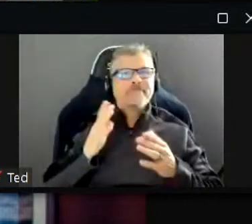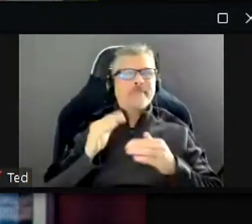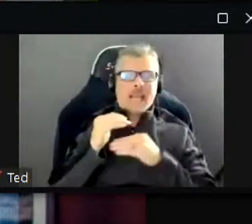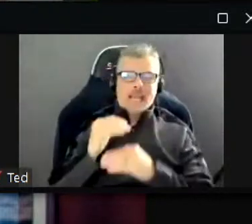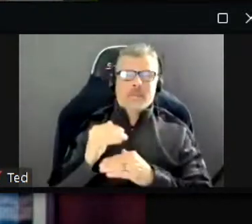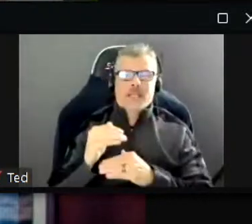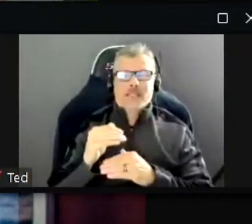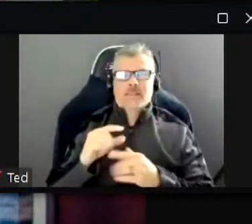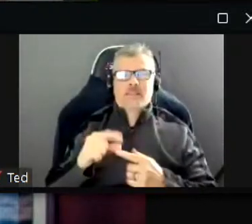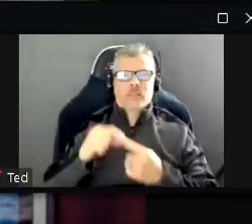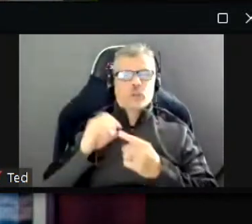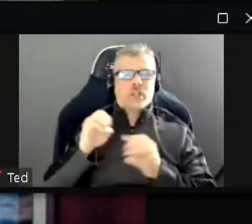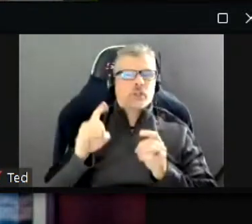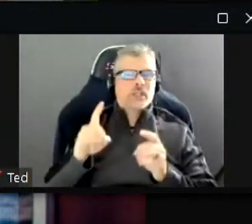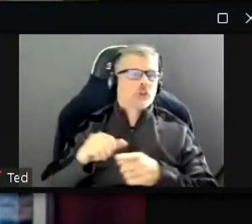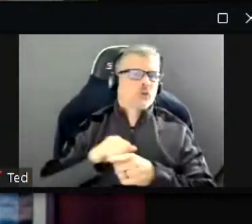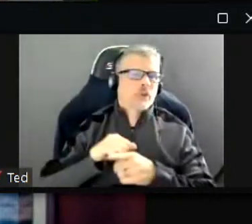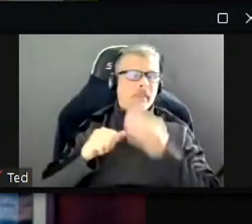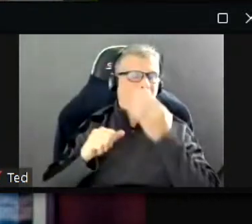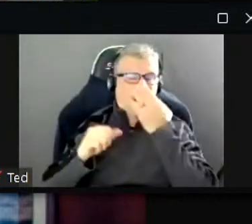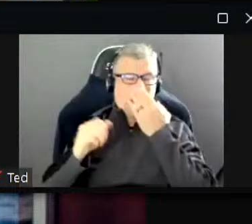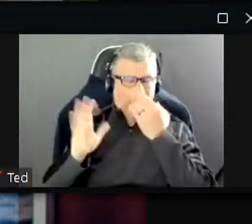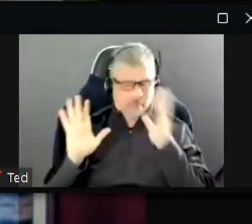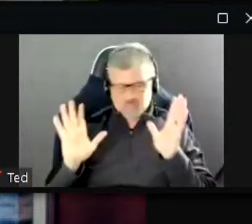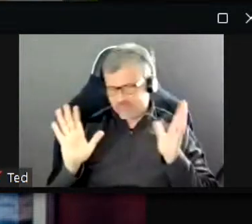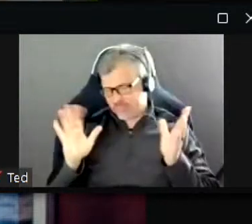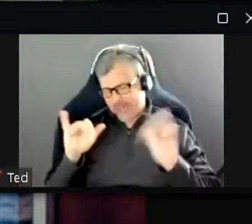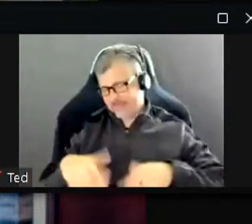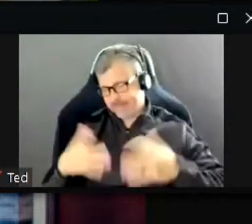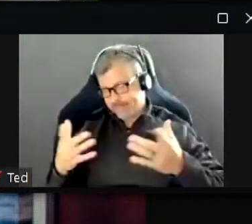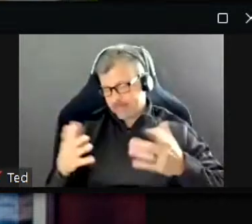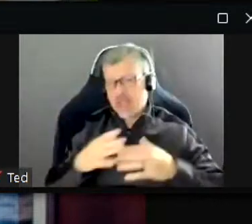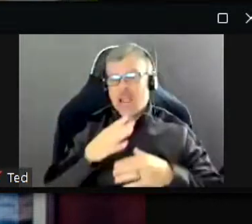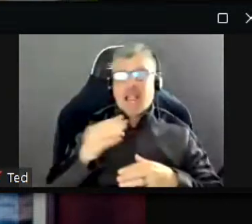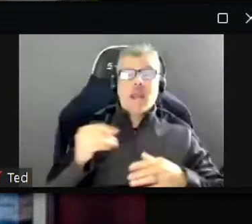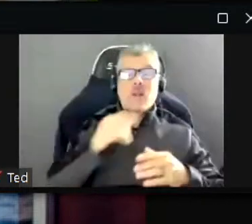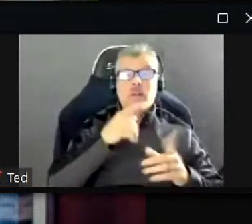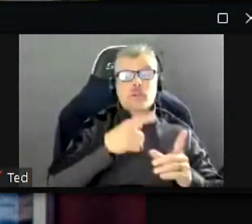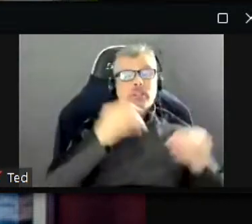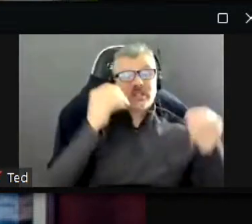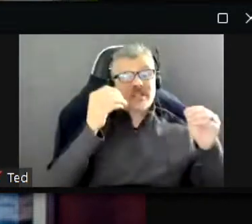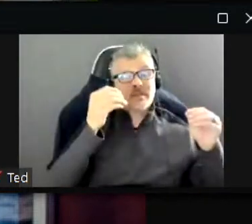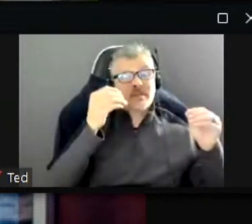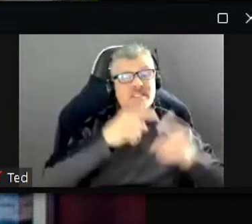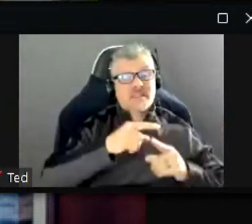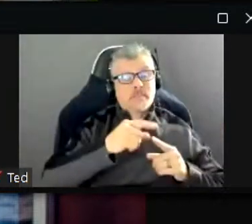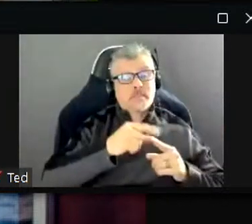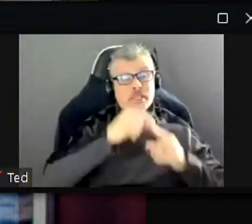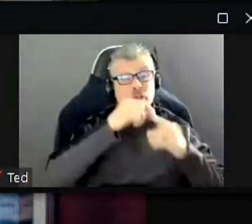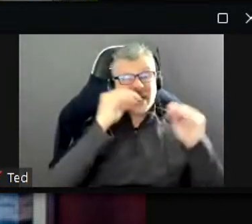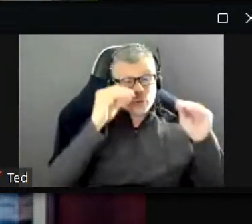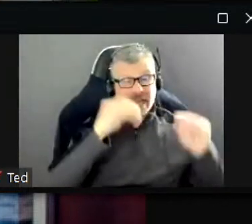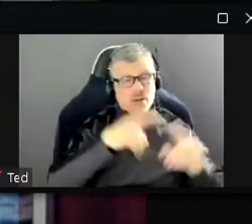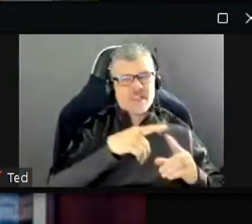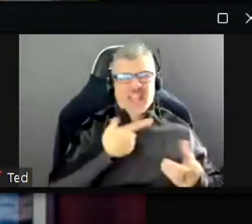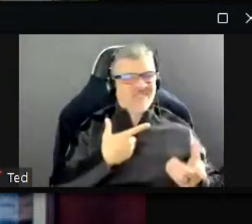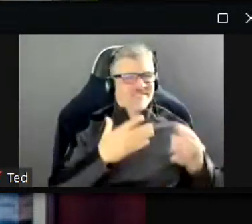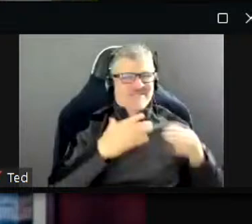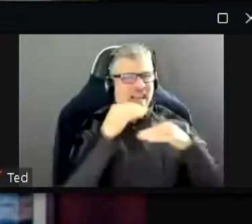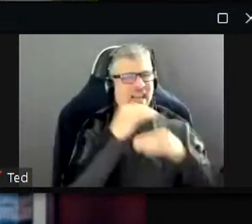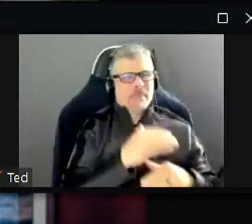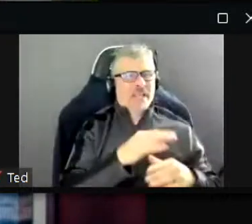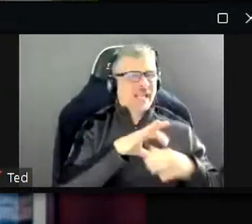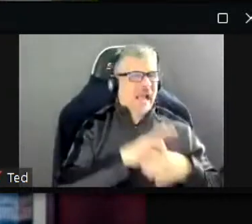training. It's not it's just by design. Even with the special educators, there's minimal content training because they're dealing with the characteristics